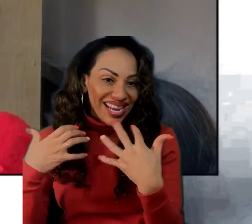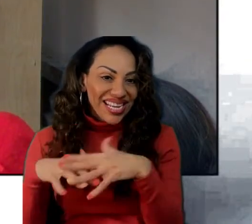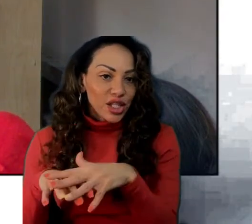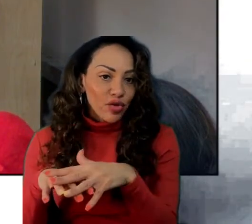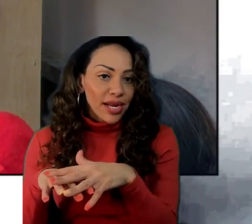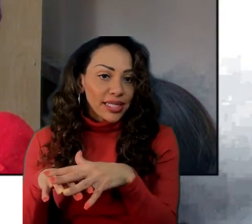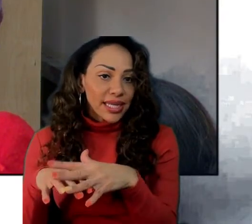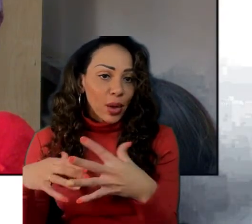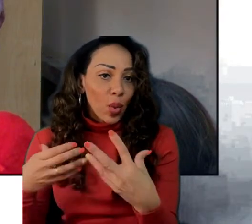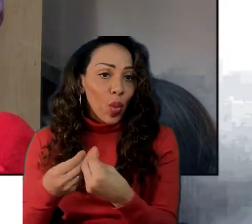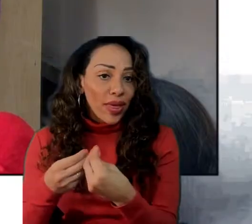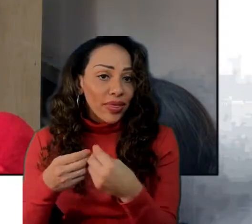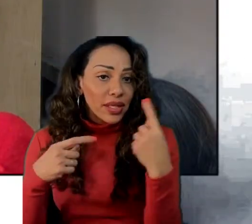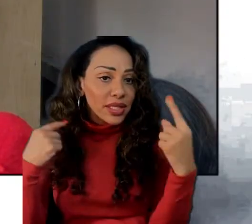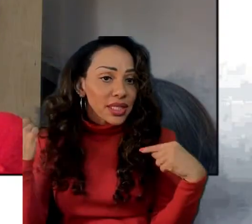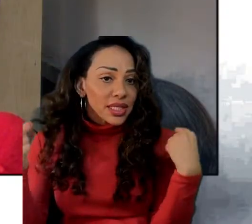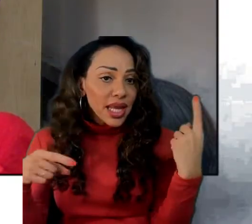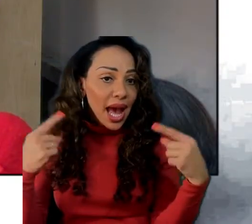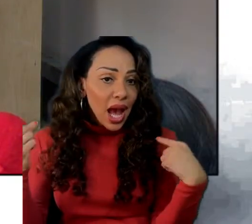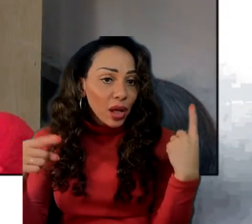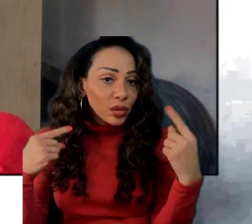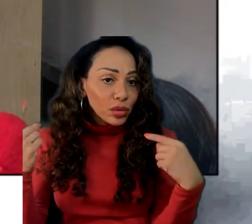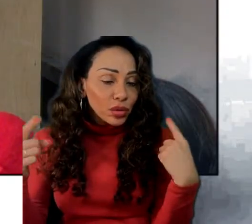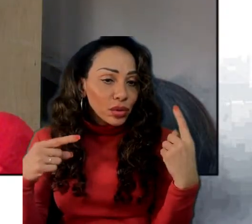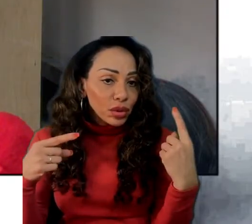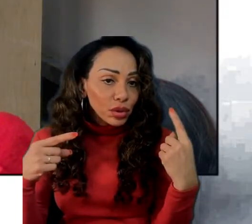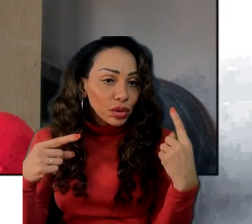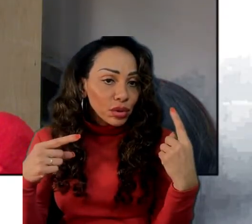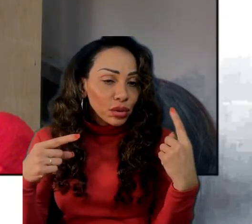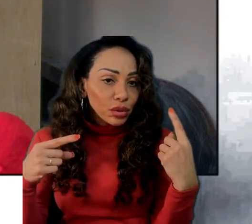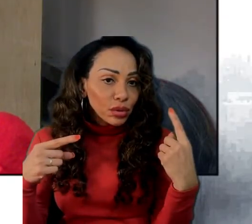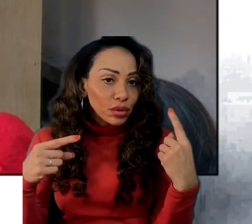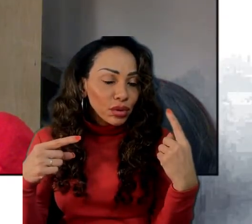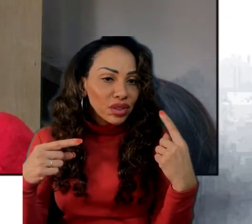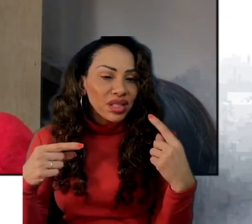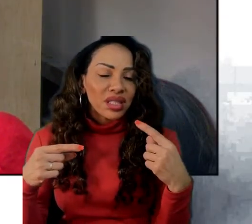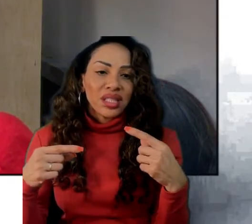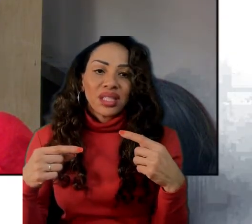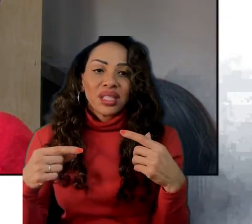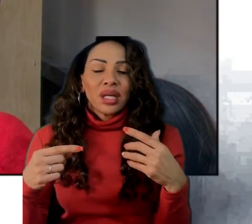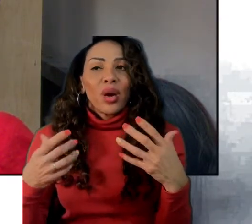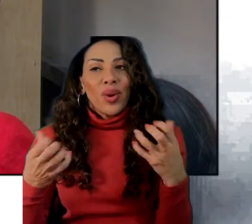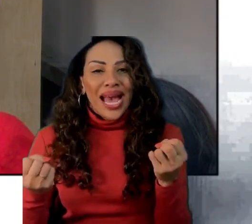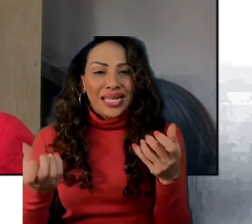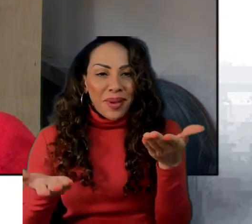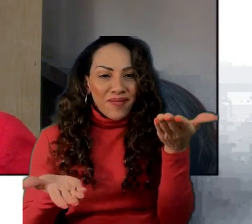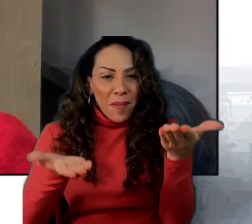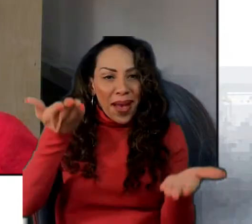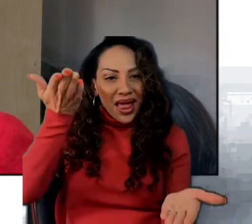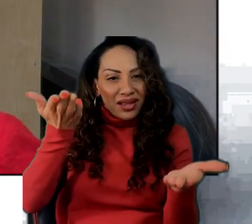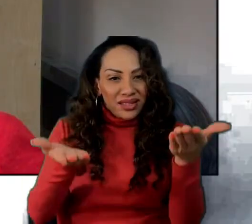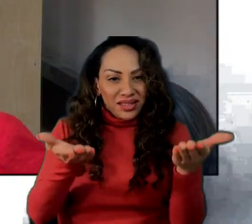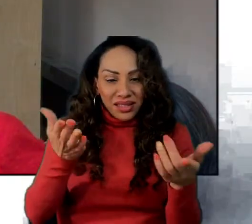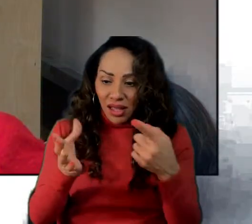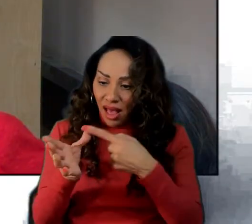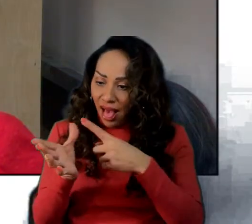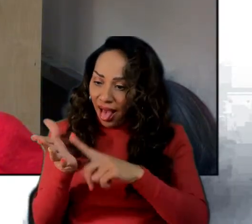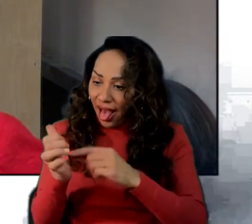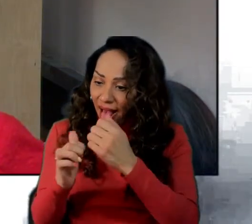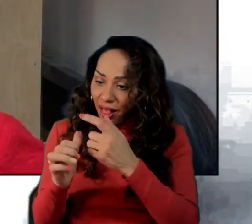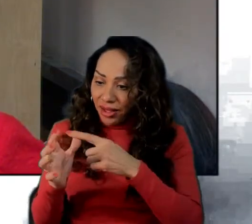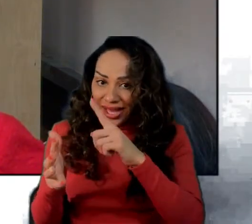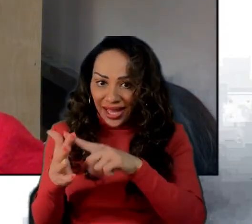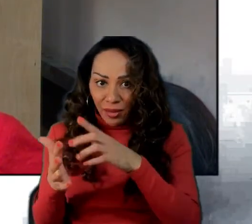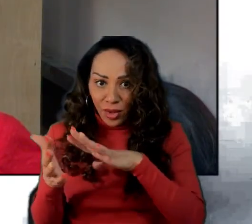So there was this tension where we had to protect the algae, so we didn't want the breath to